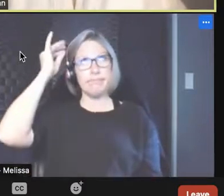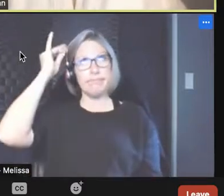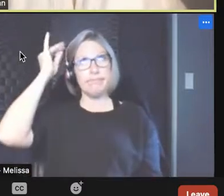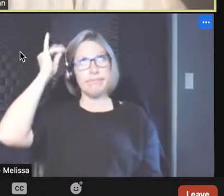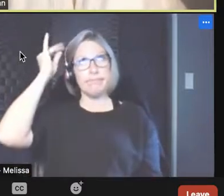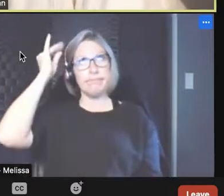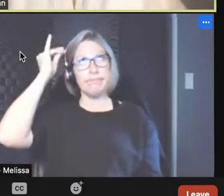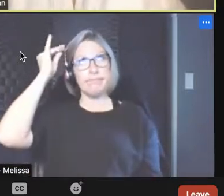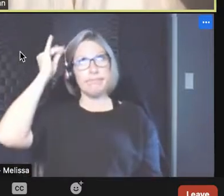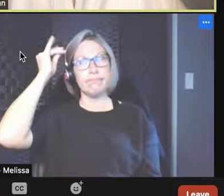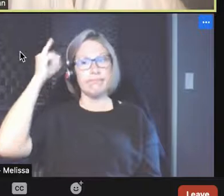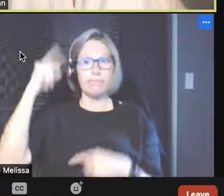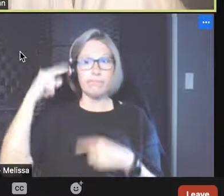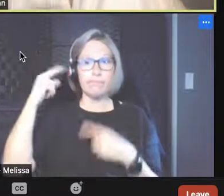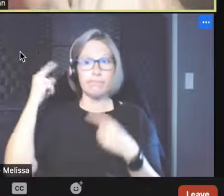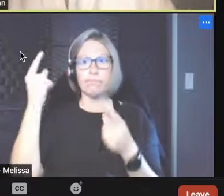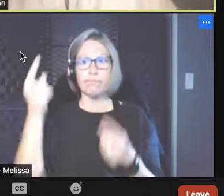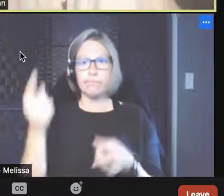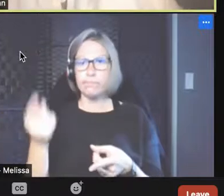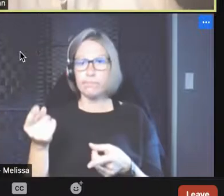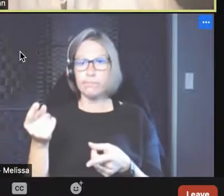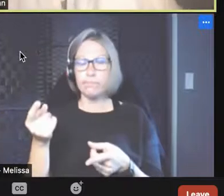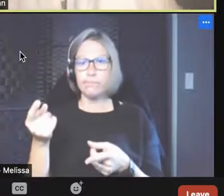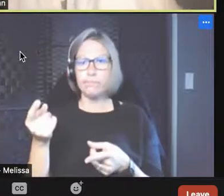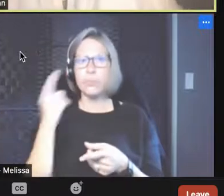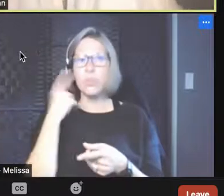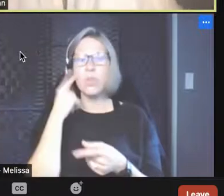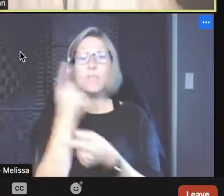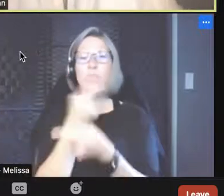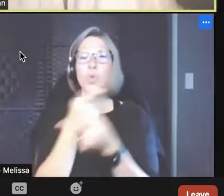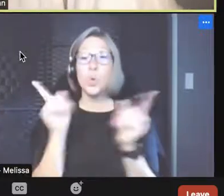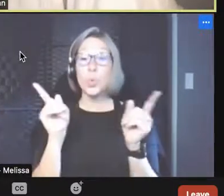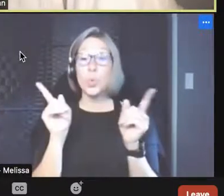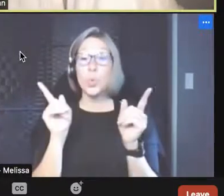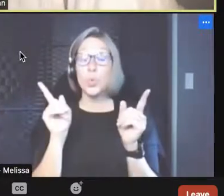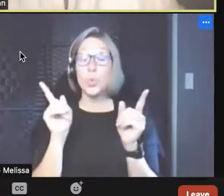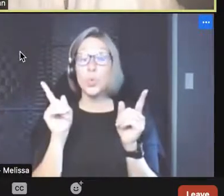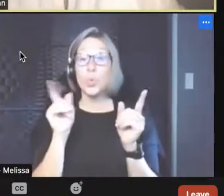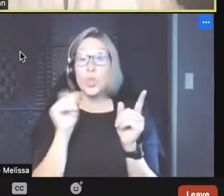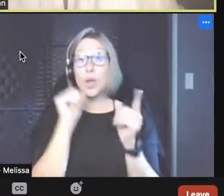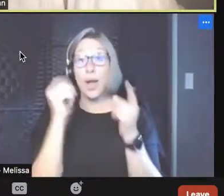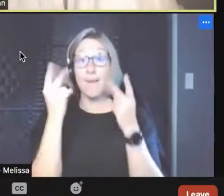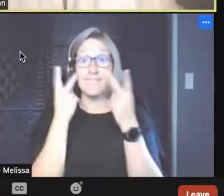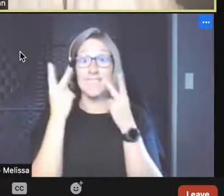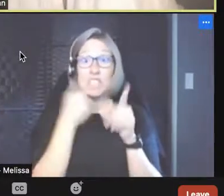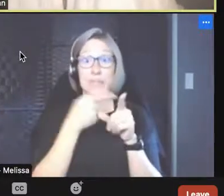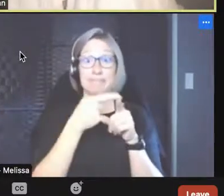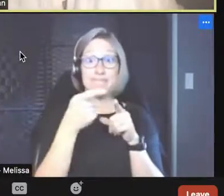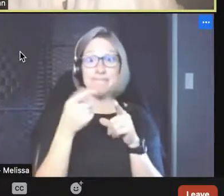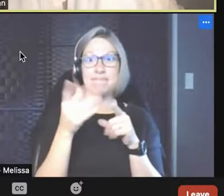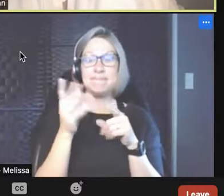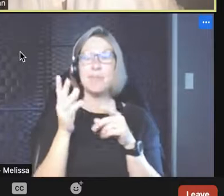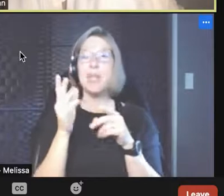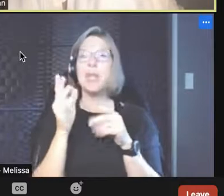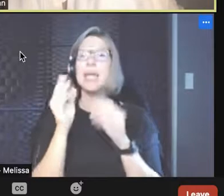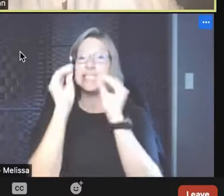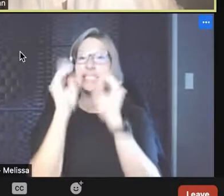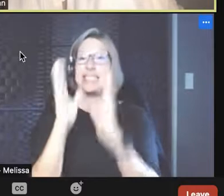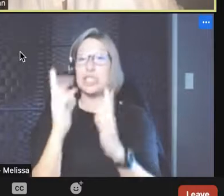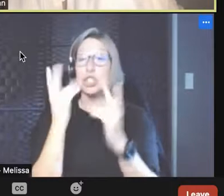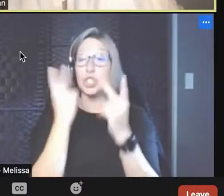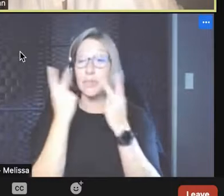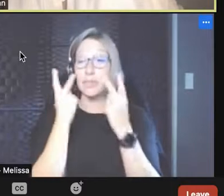would, say, I don't think, for those of you who are not vision people, teachers of the visually impaired conduct an